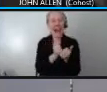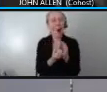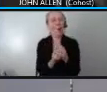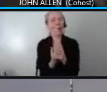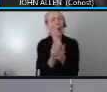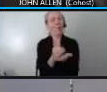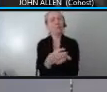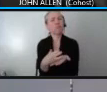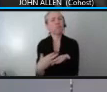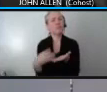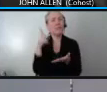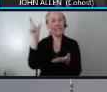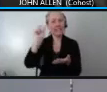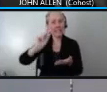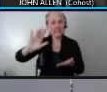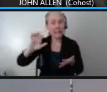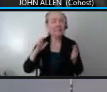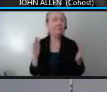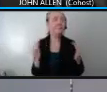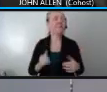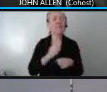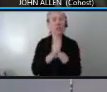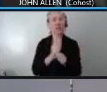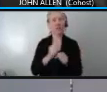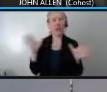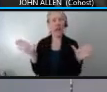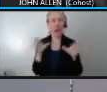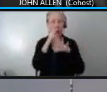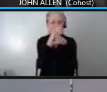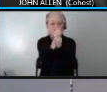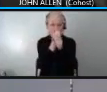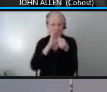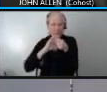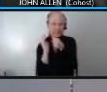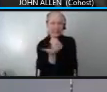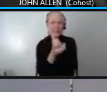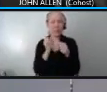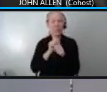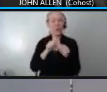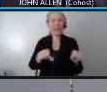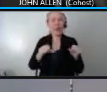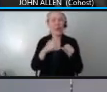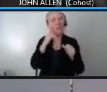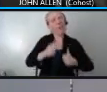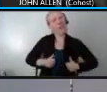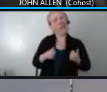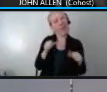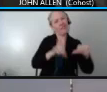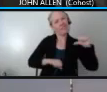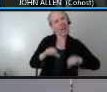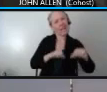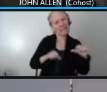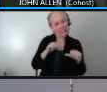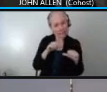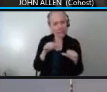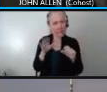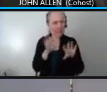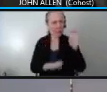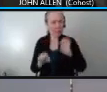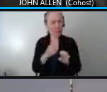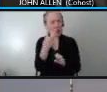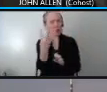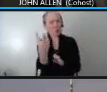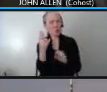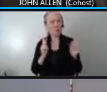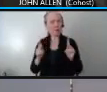box, a sealed work area for life science and technology investigations that can accommodate 2 astronauts. During Serena's